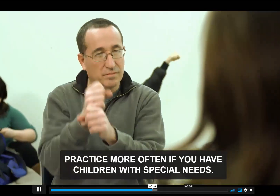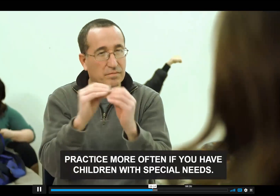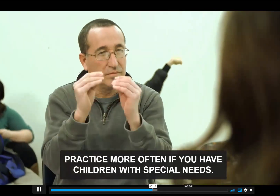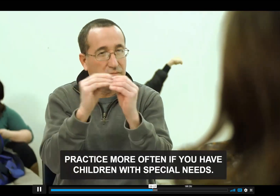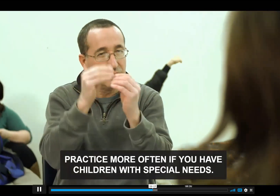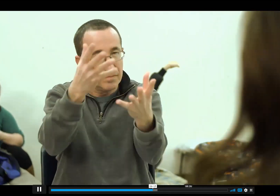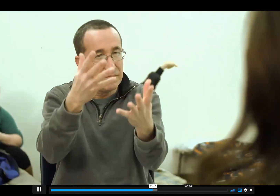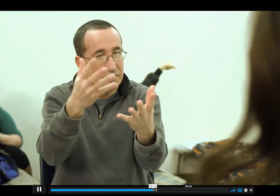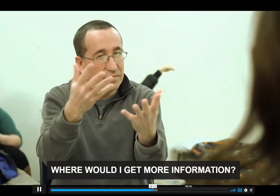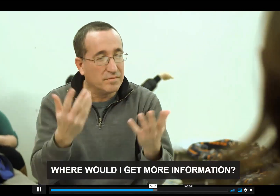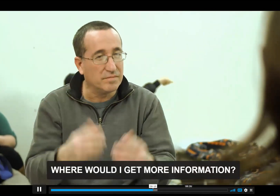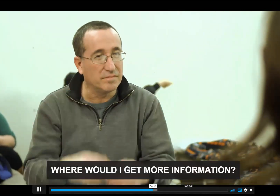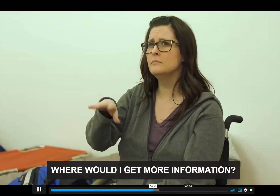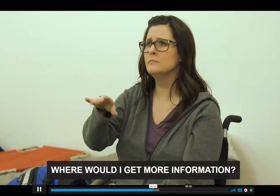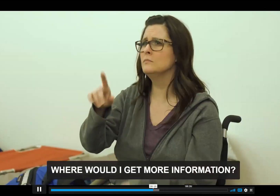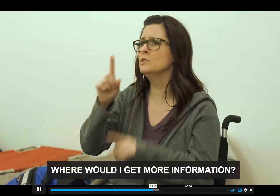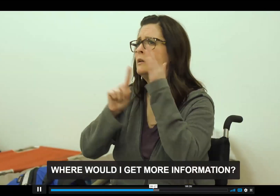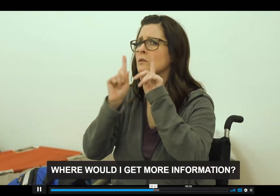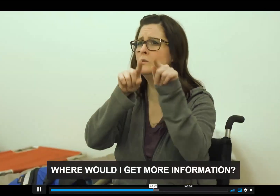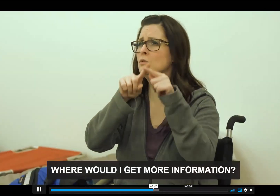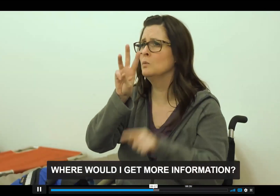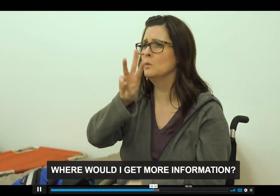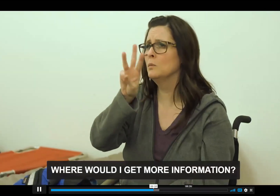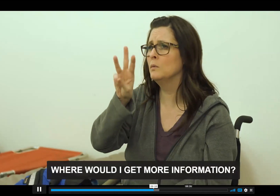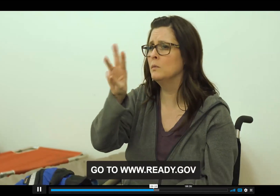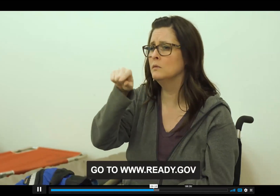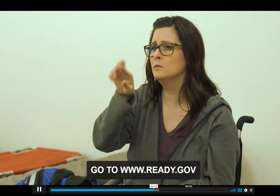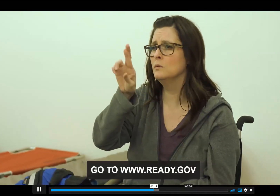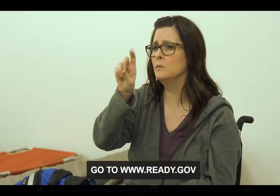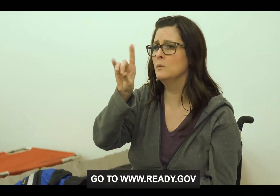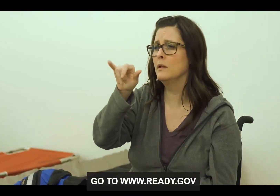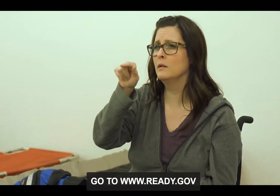Where would I get more information? Go to